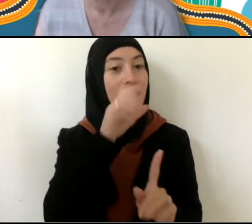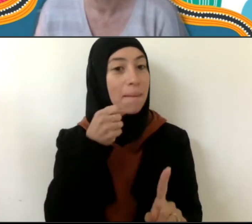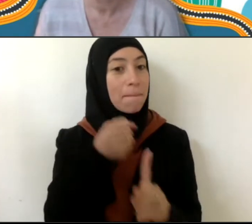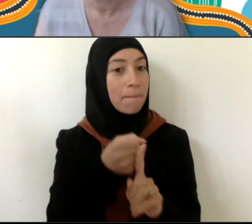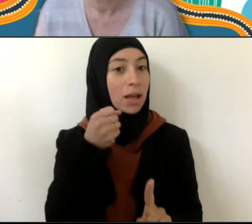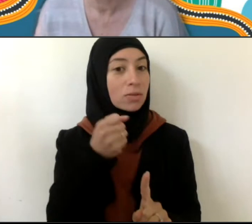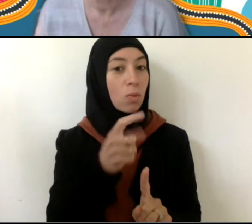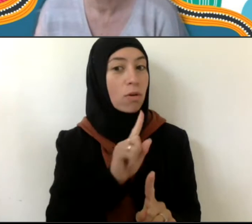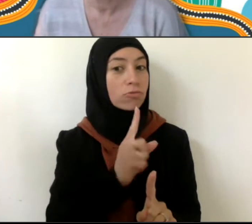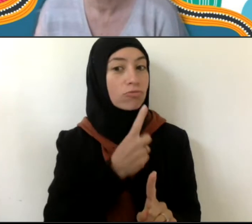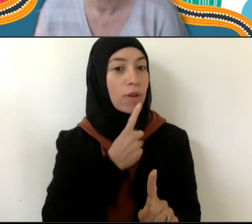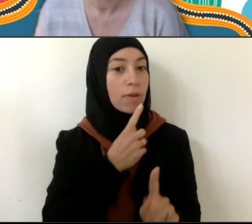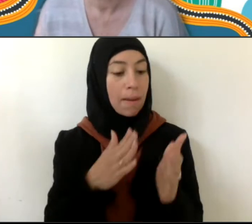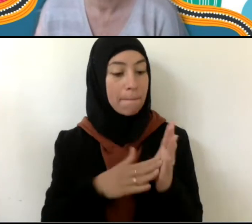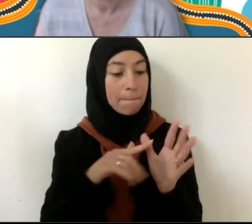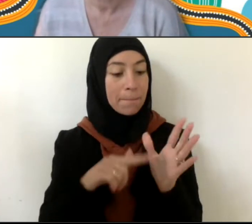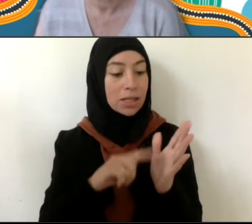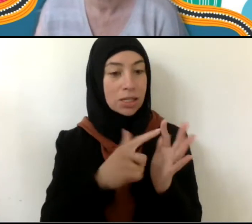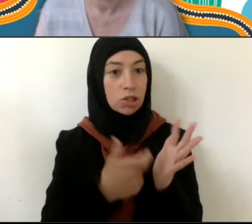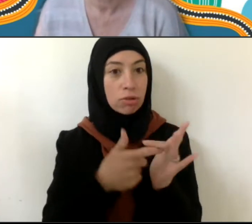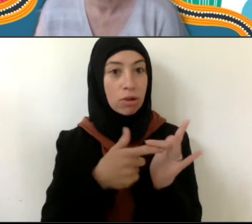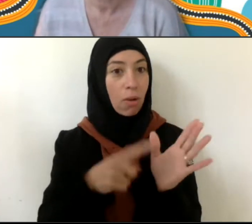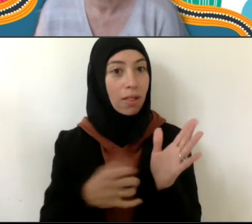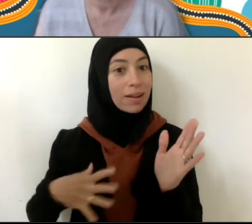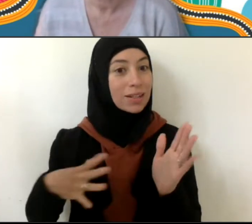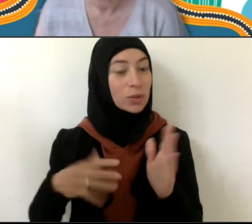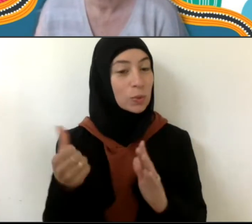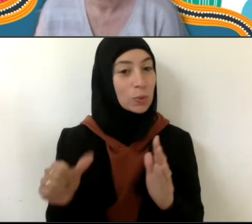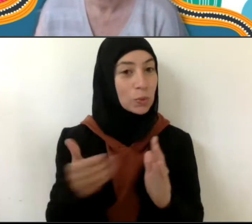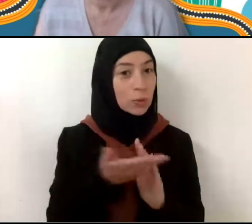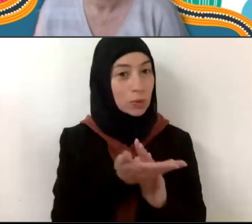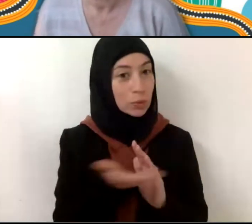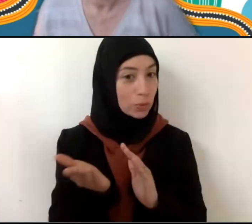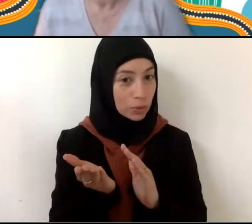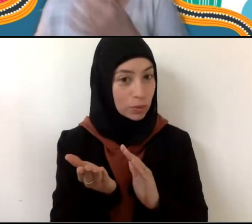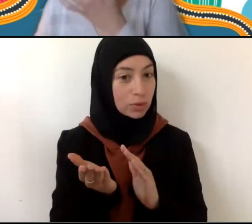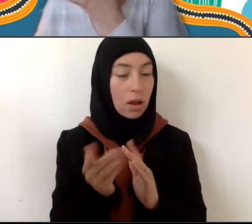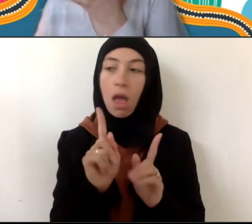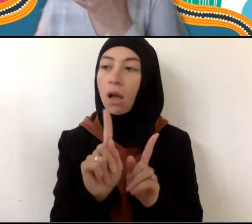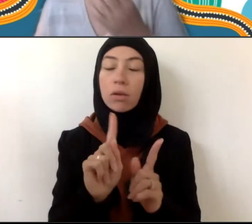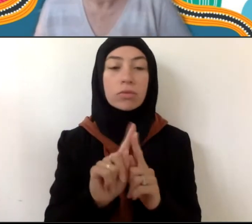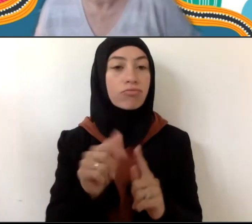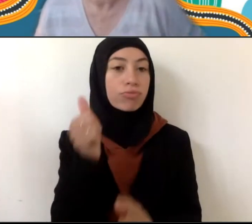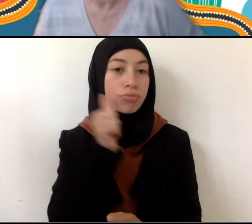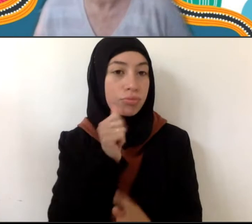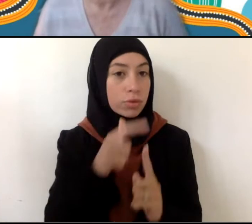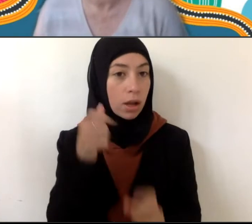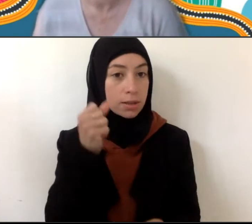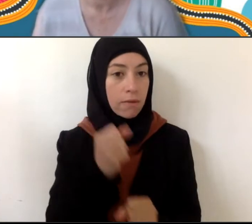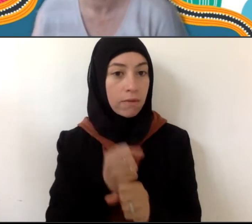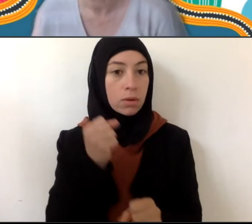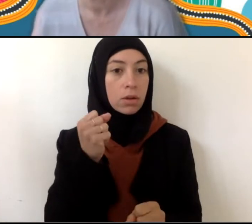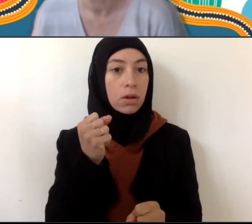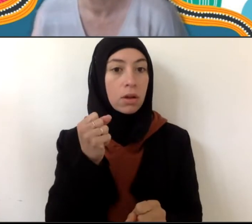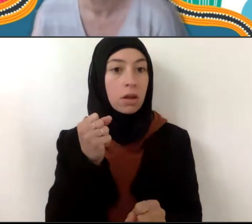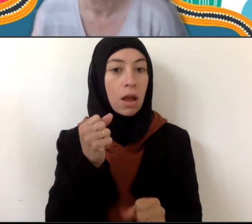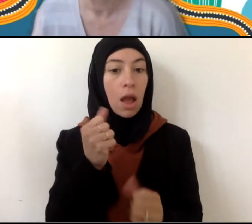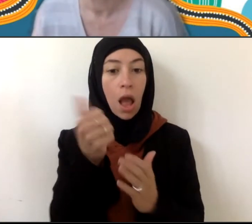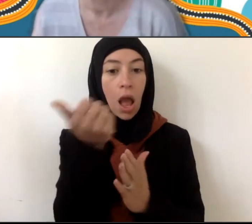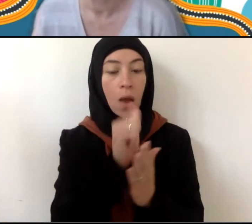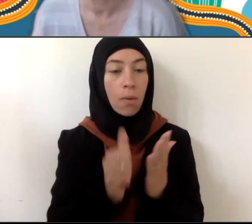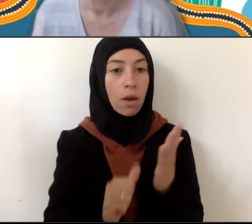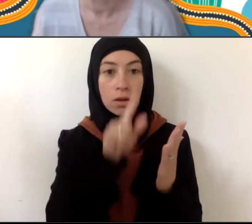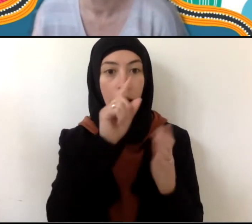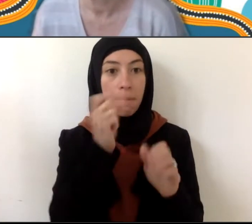of materials that need to be used. For instance, often artworks cannot be made